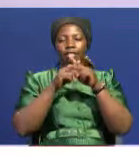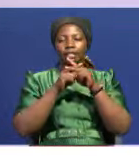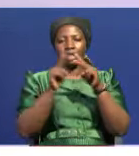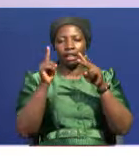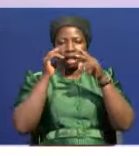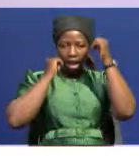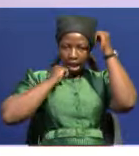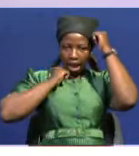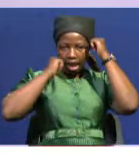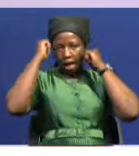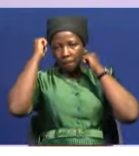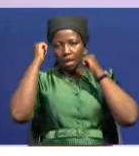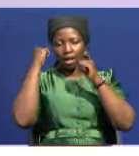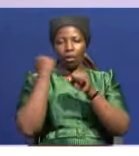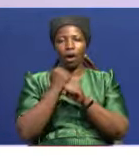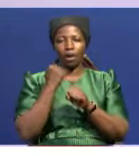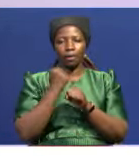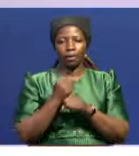career.